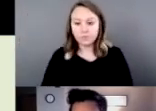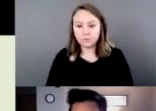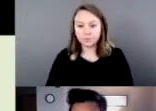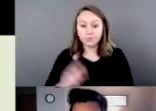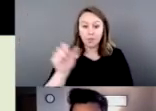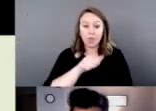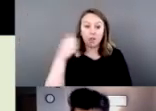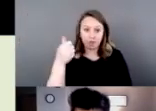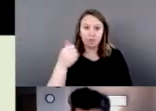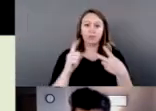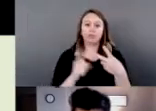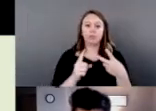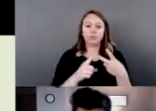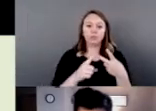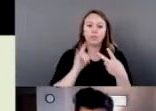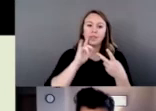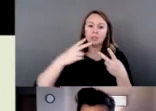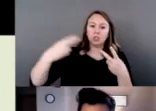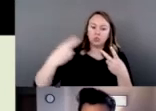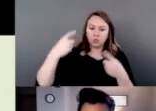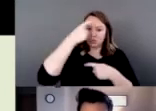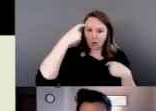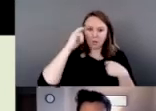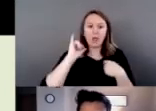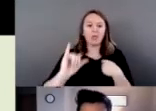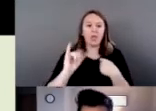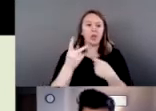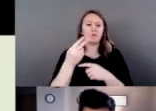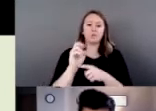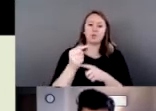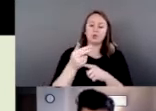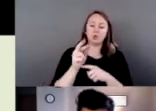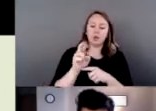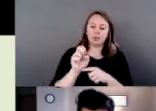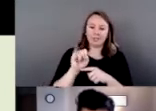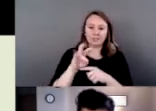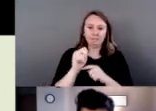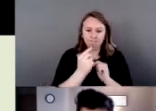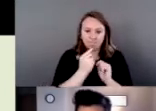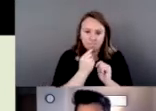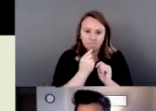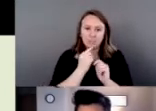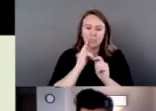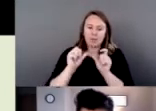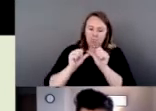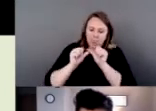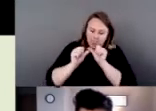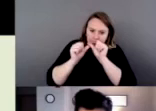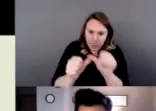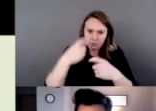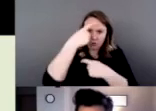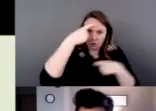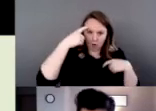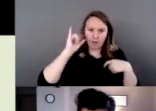chronic trauma that is imposed on a group of individuals across generations. And those individuals, of